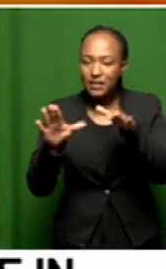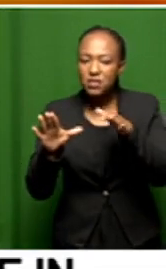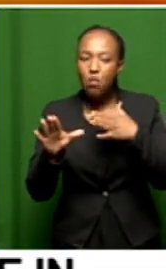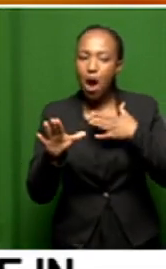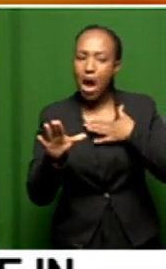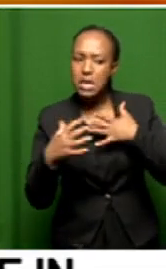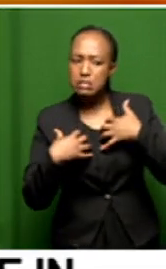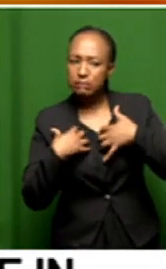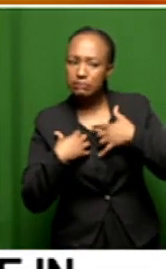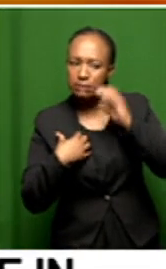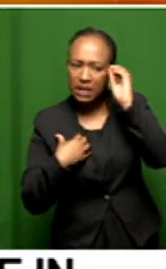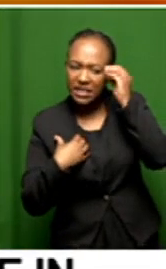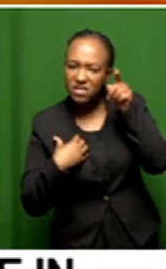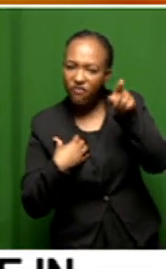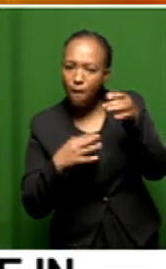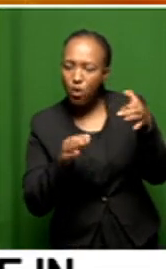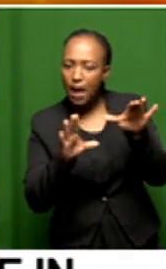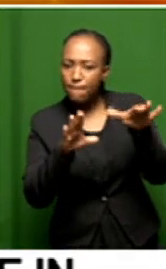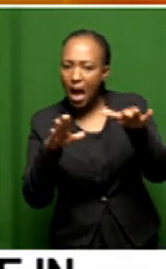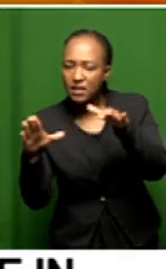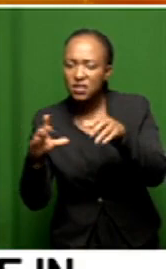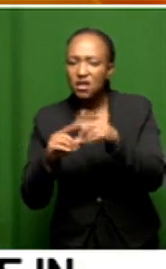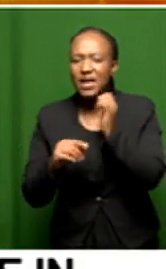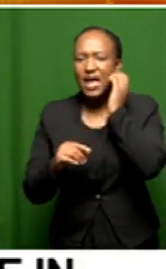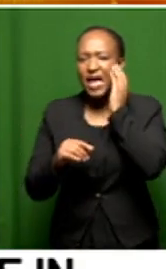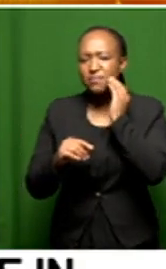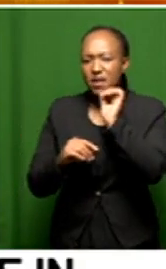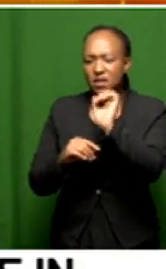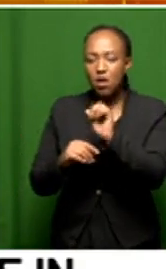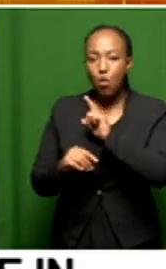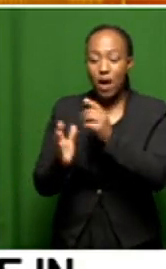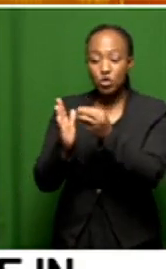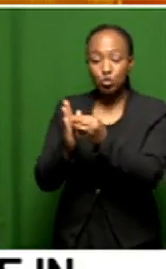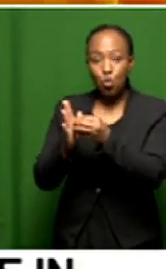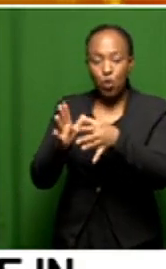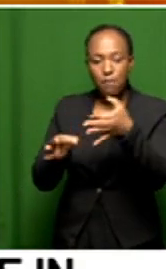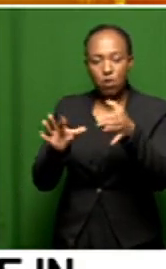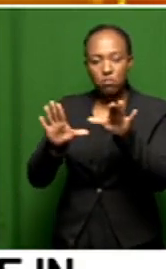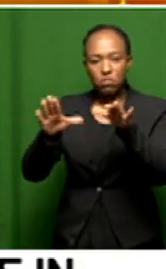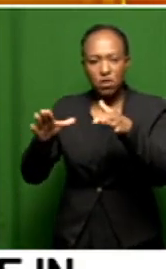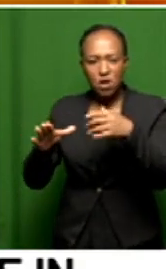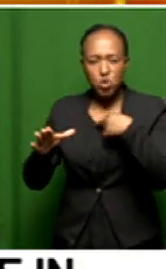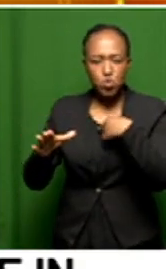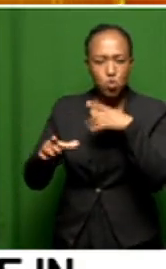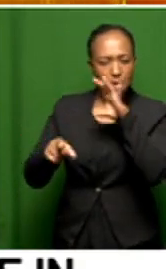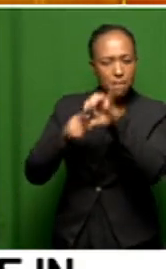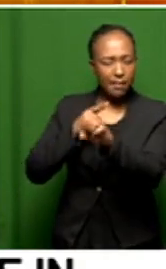apathy? You know, in your experience at student politics, what do you